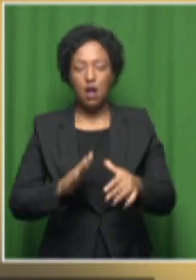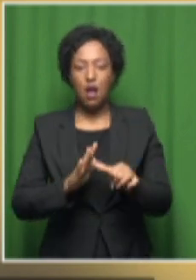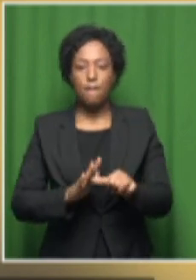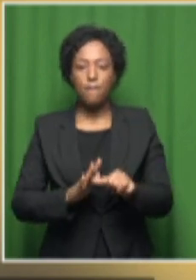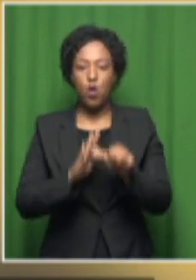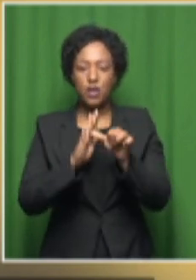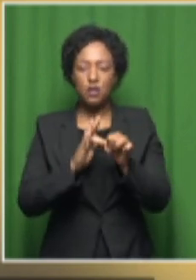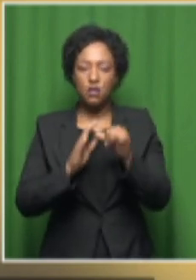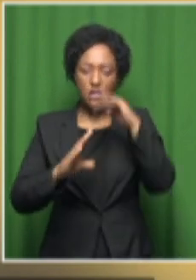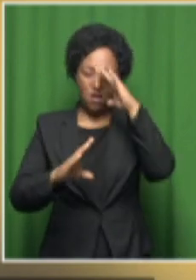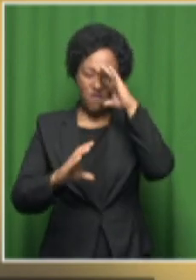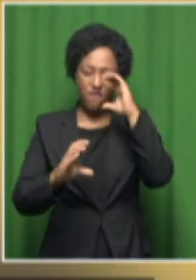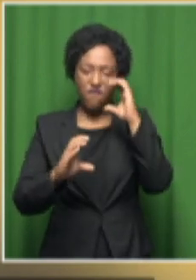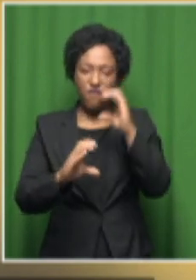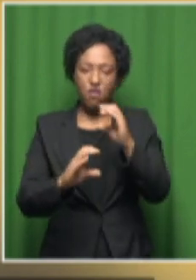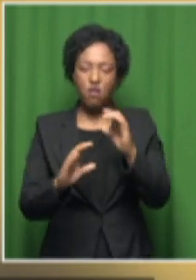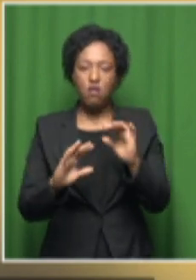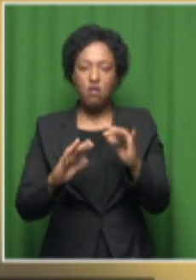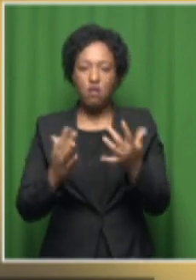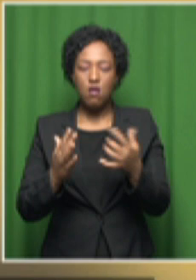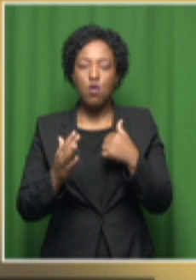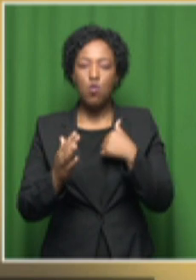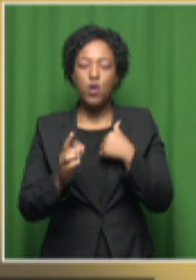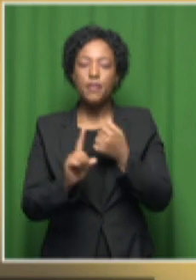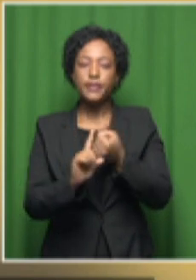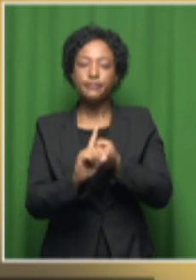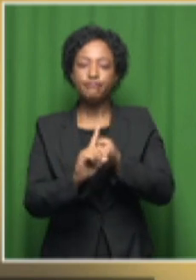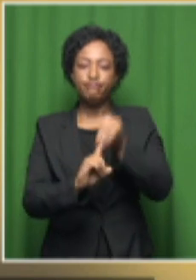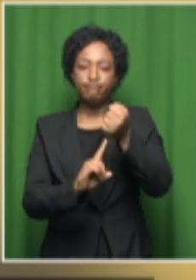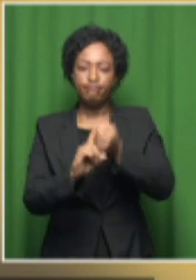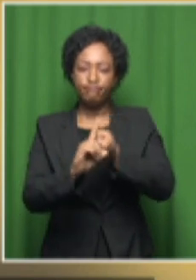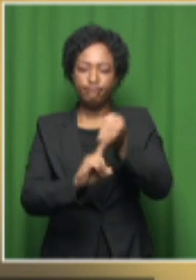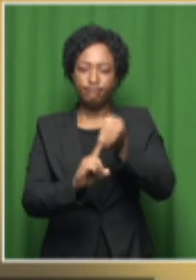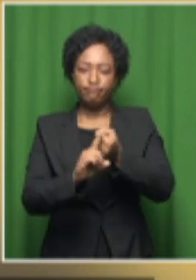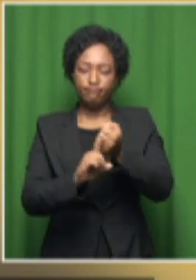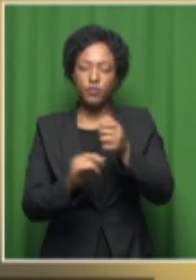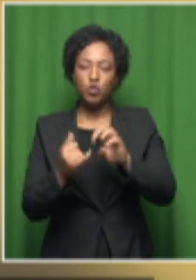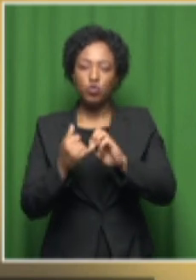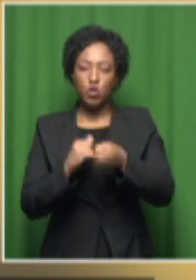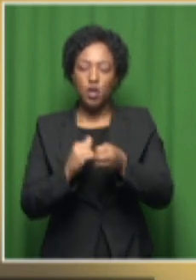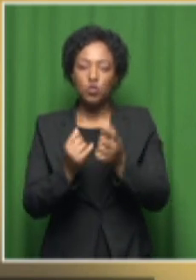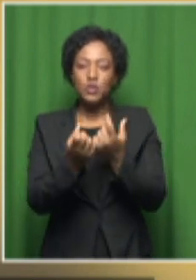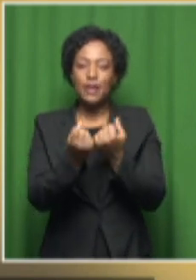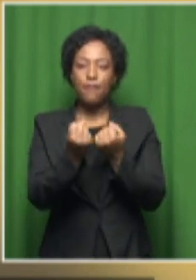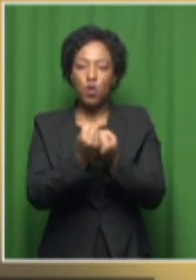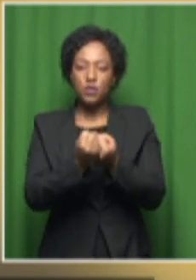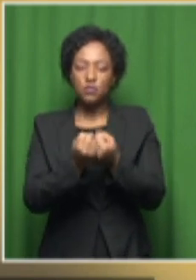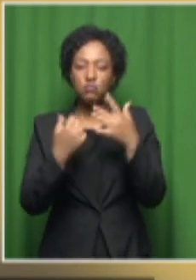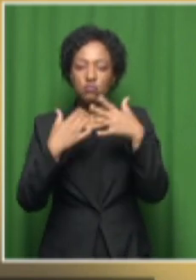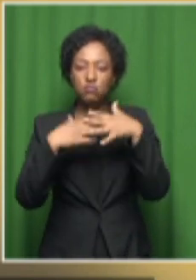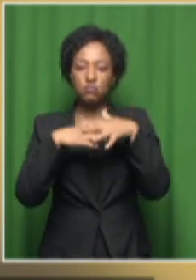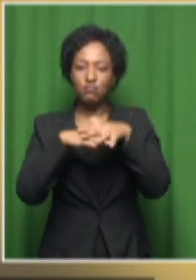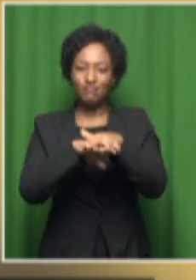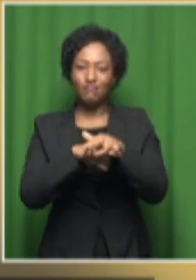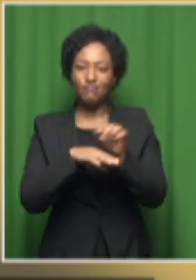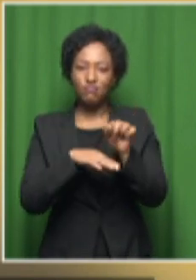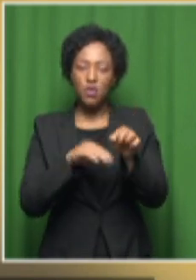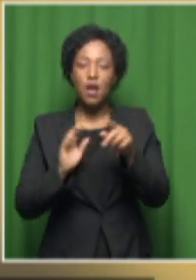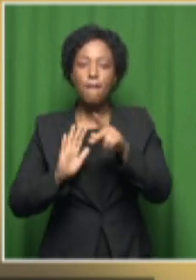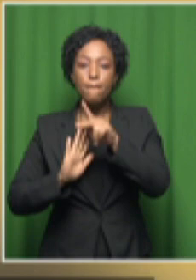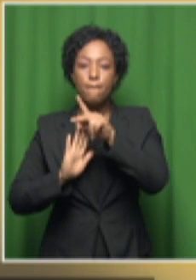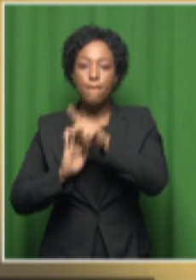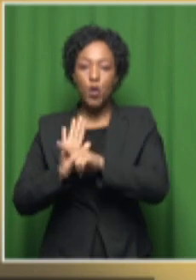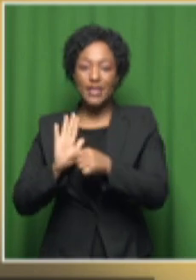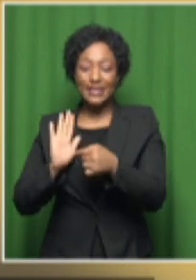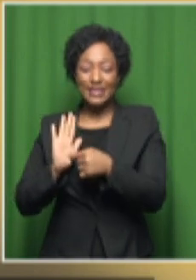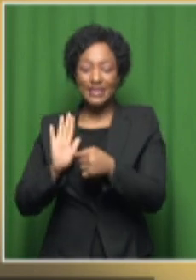is how do we further strengthen advocacy efforts to support the implementation of the